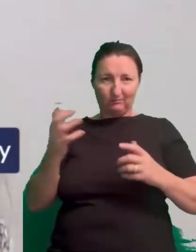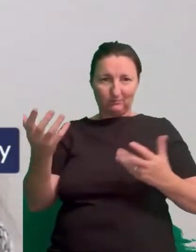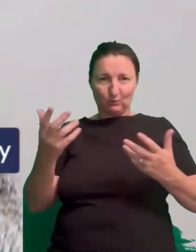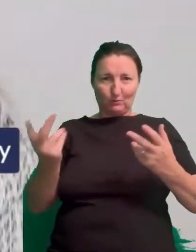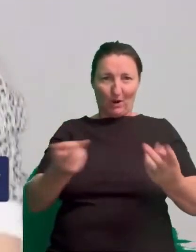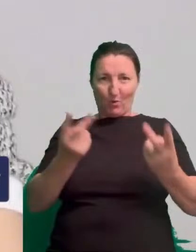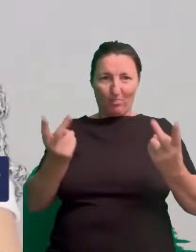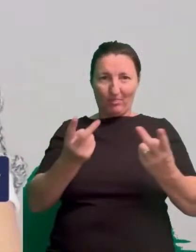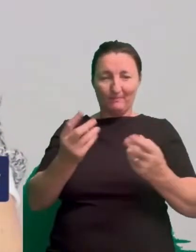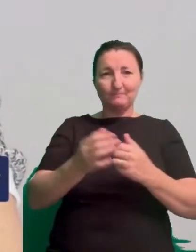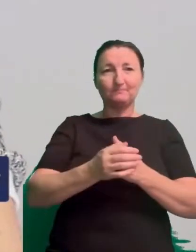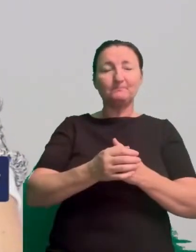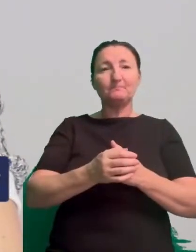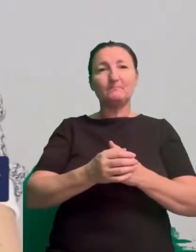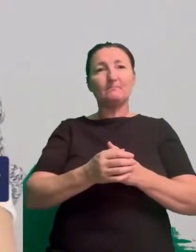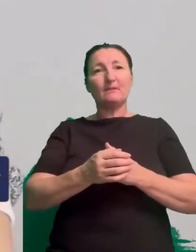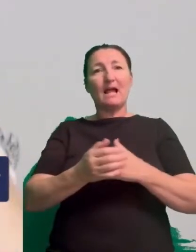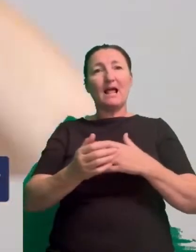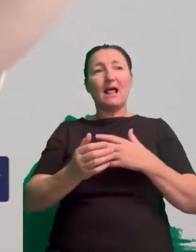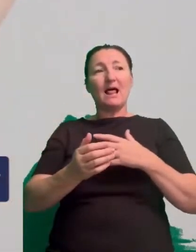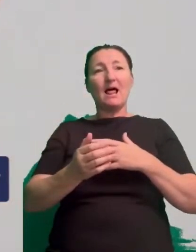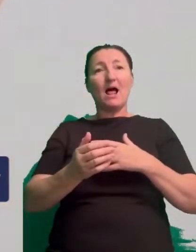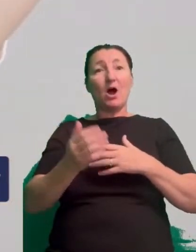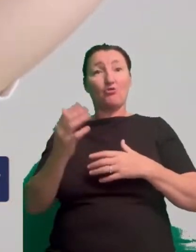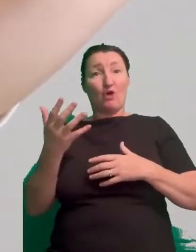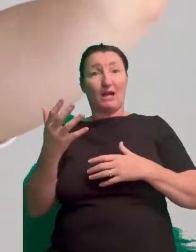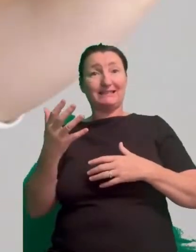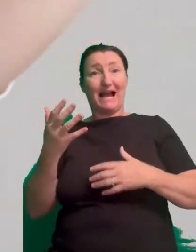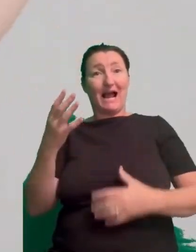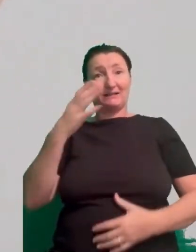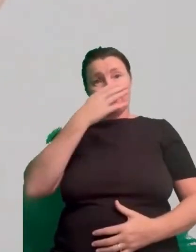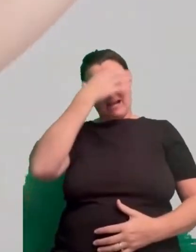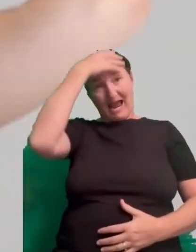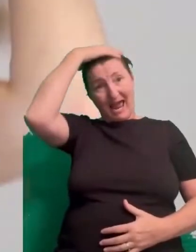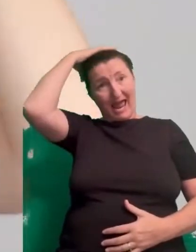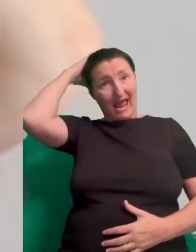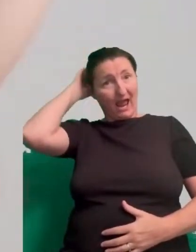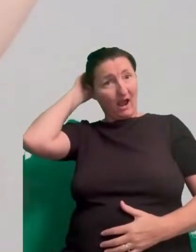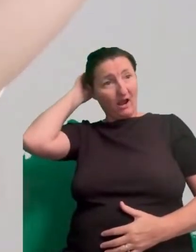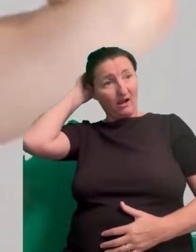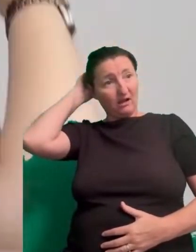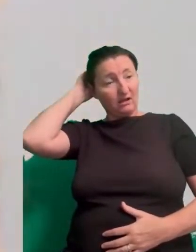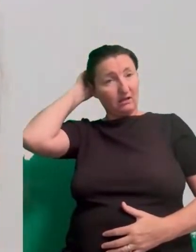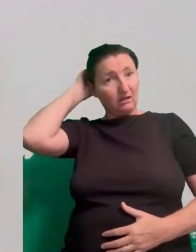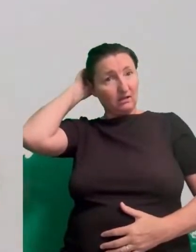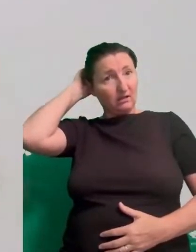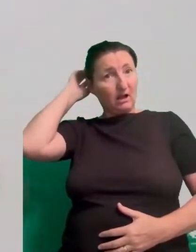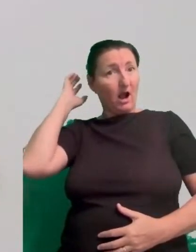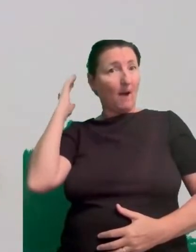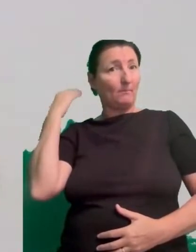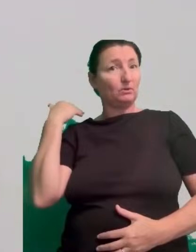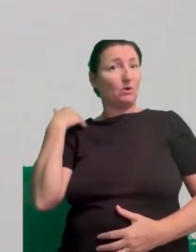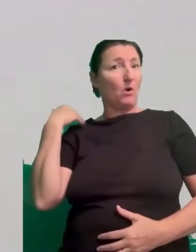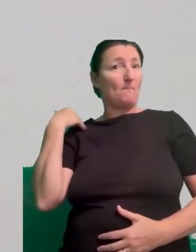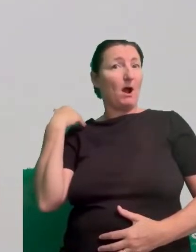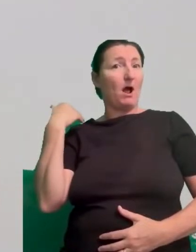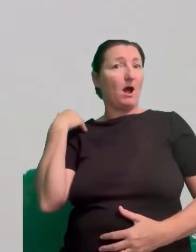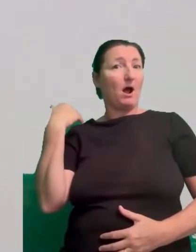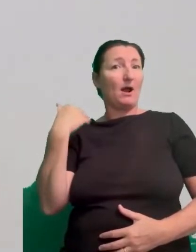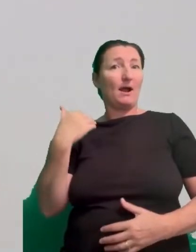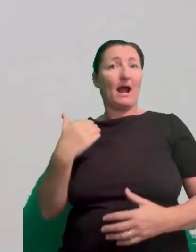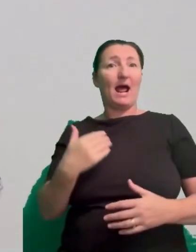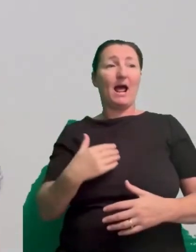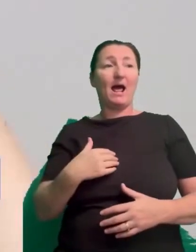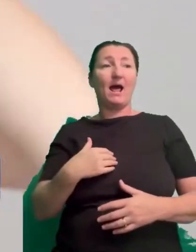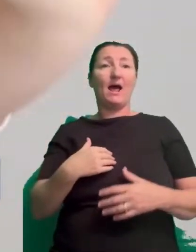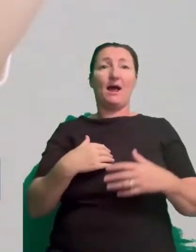hold my hairbrush. Then, with my left hand, I'm going to take all my hair and I'm going to put it, actually, I'm